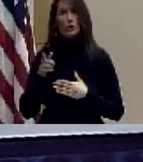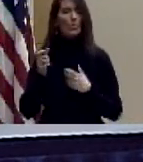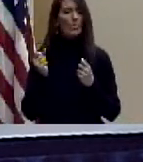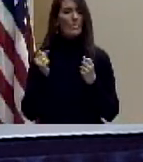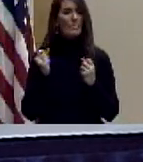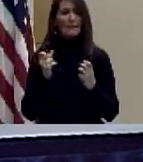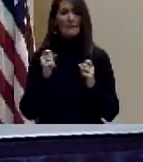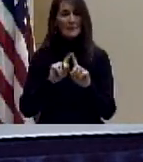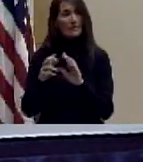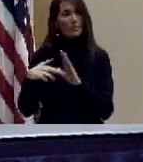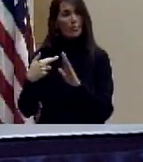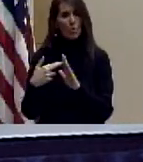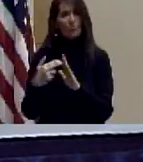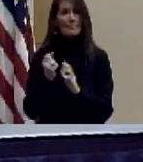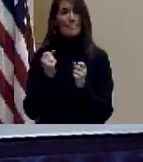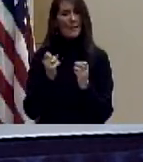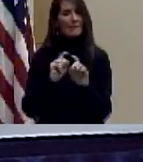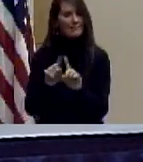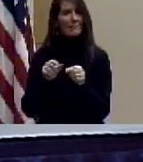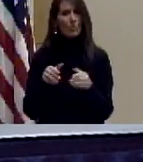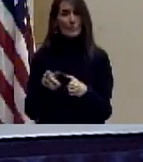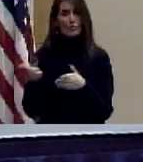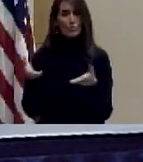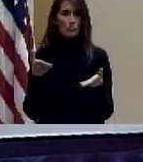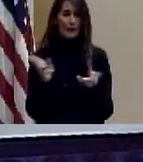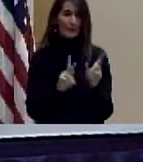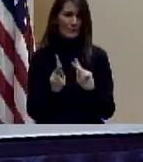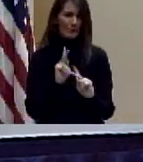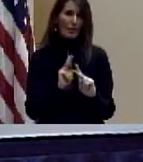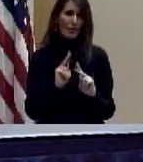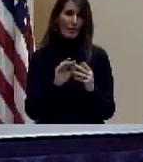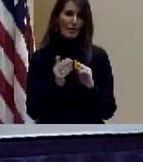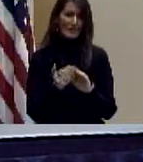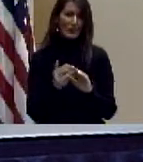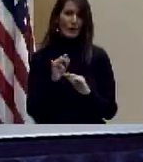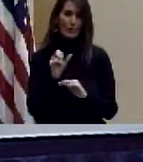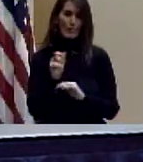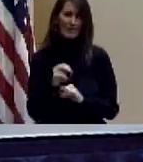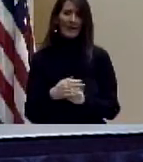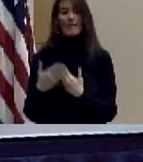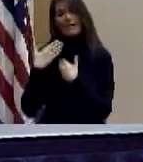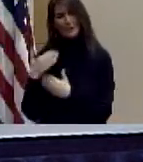wear and the many ways that you serve the people of Brighton. Thank you.